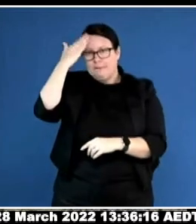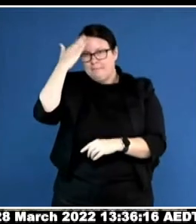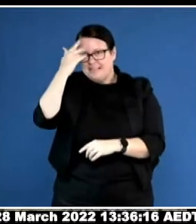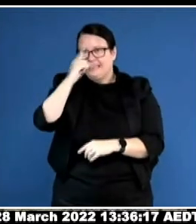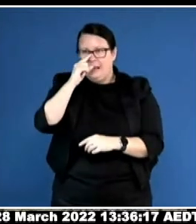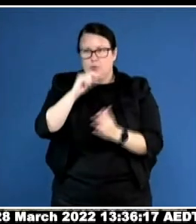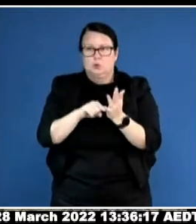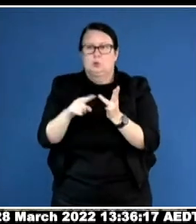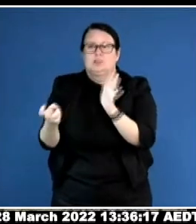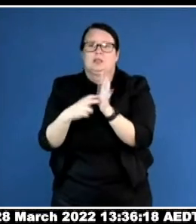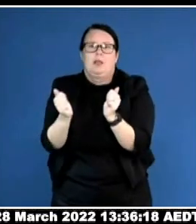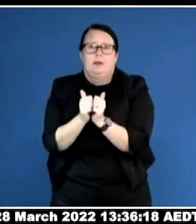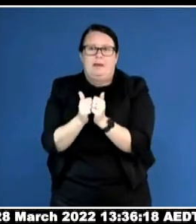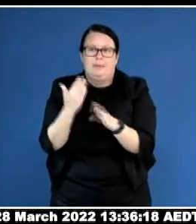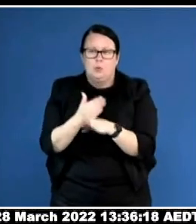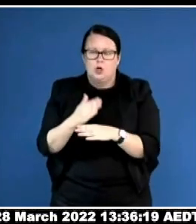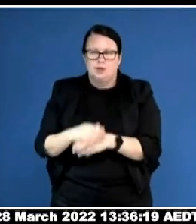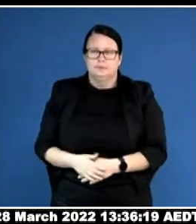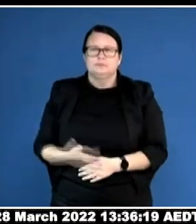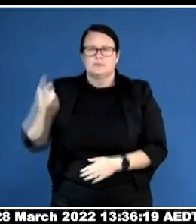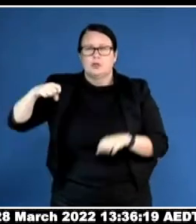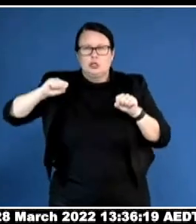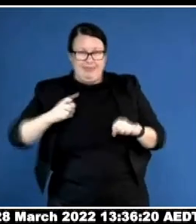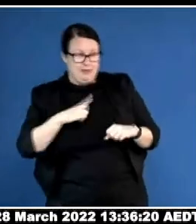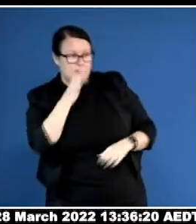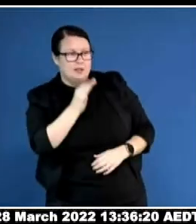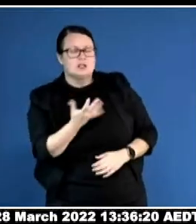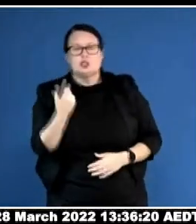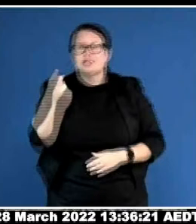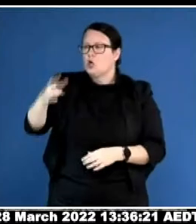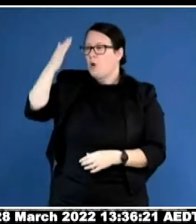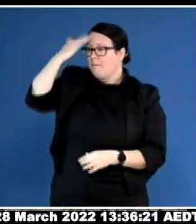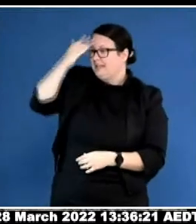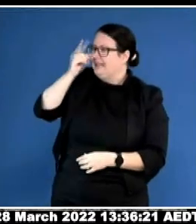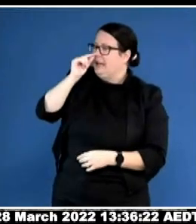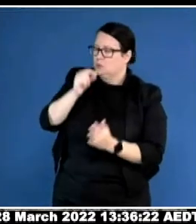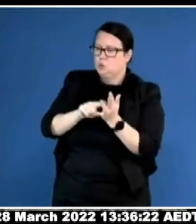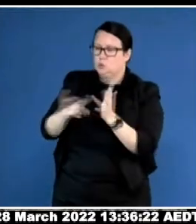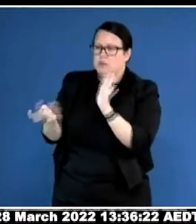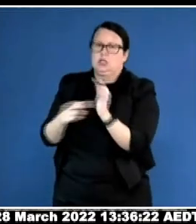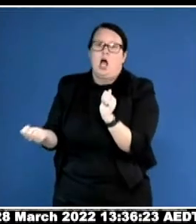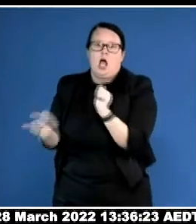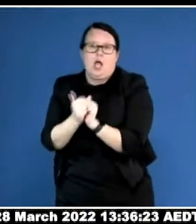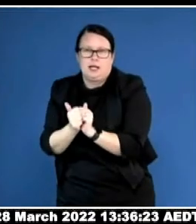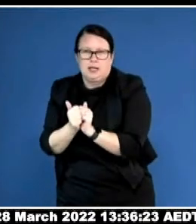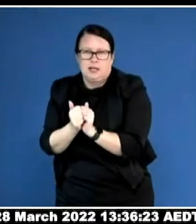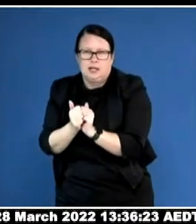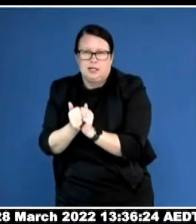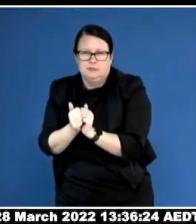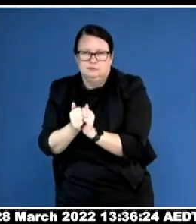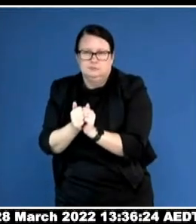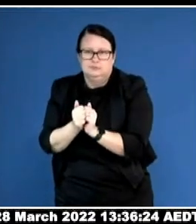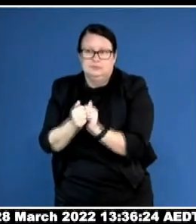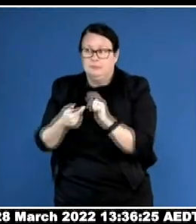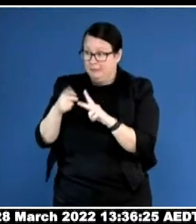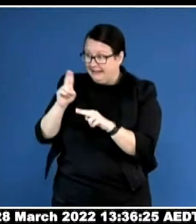paperwork. That's why I asked. Yeah, I got was the, you're not mentally capable of signing this paperwork. And the response was, well,